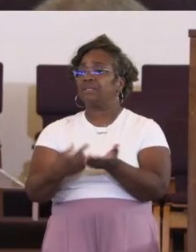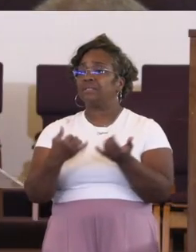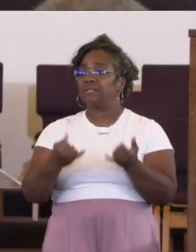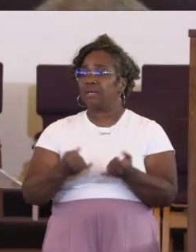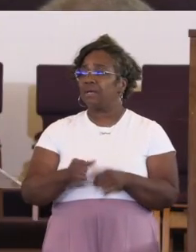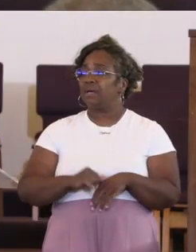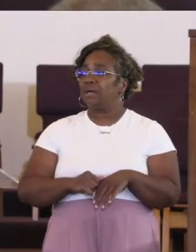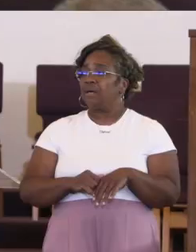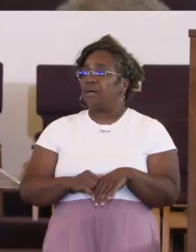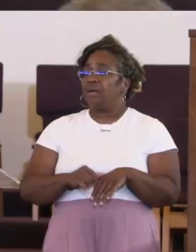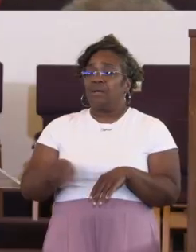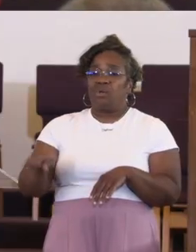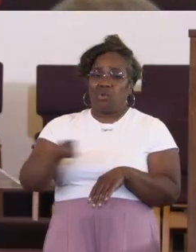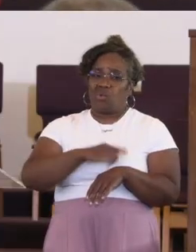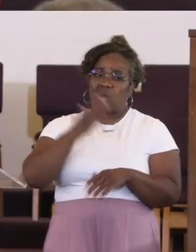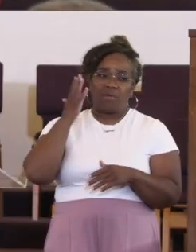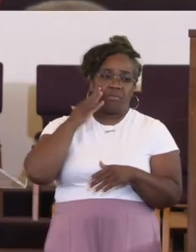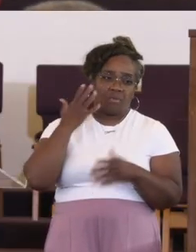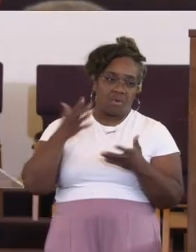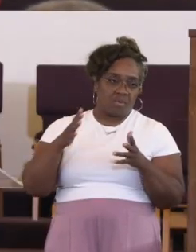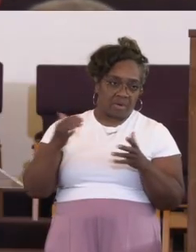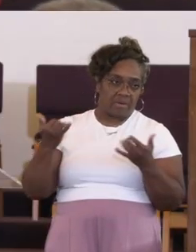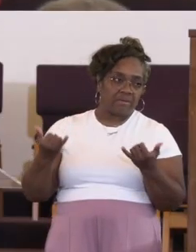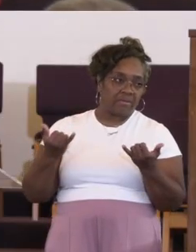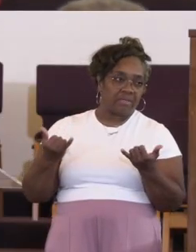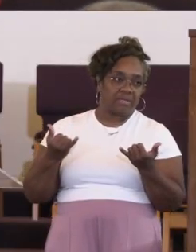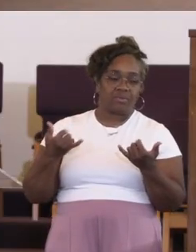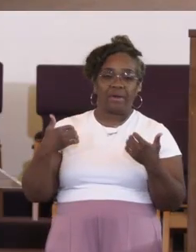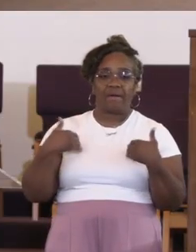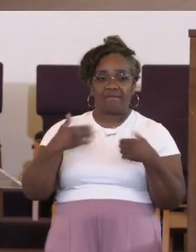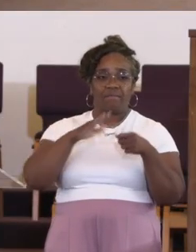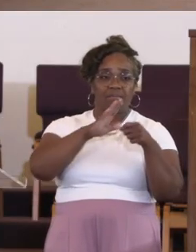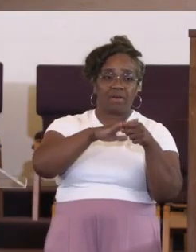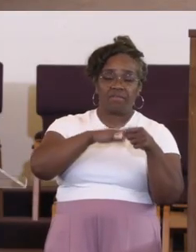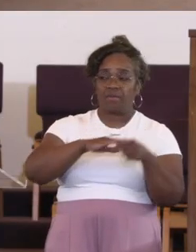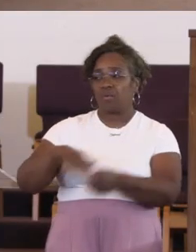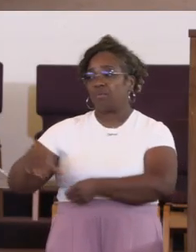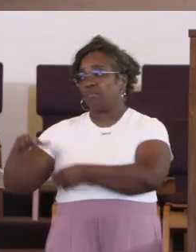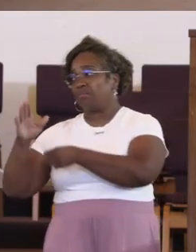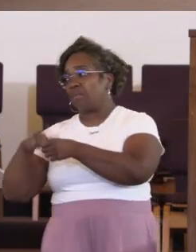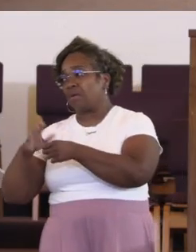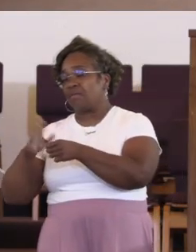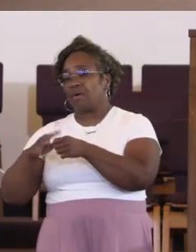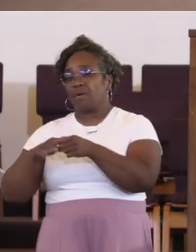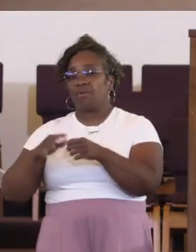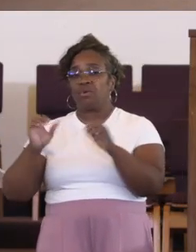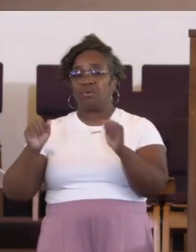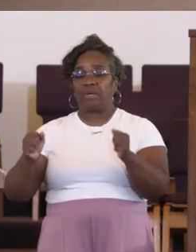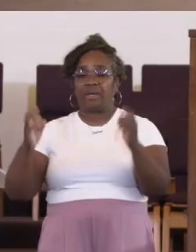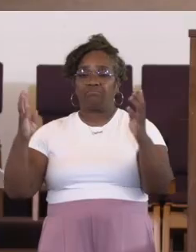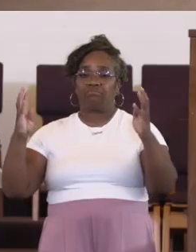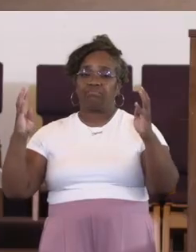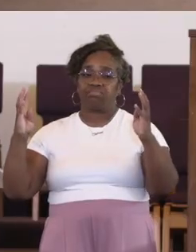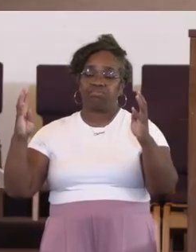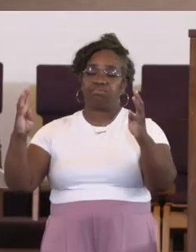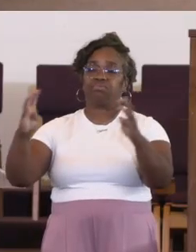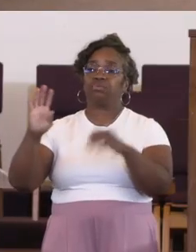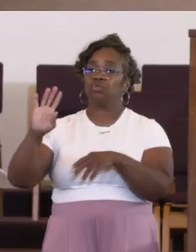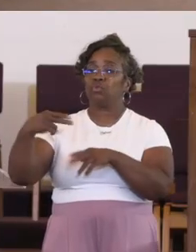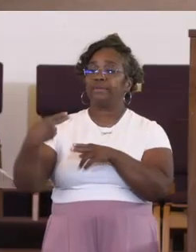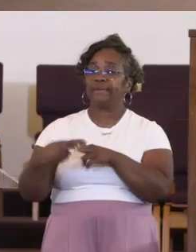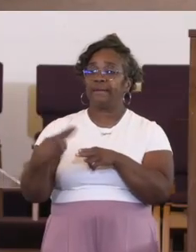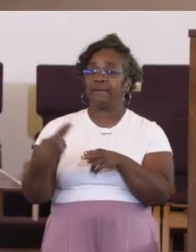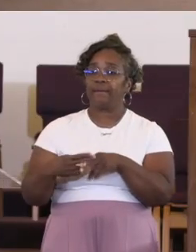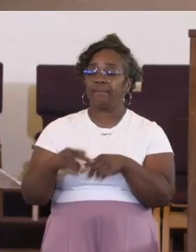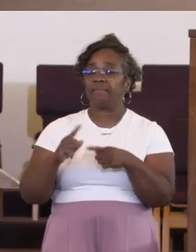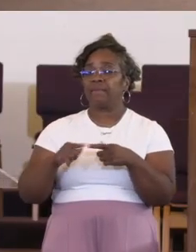before know how this works. We have microphones on each side. Come up and tell us your name and what neighborhood you're from.